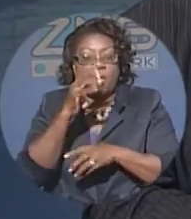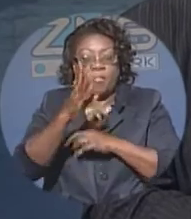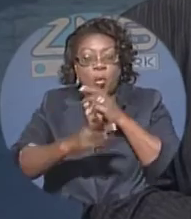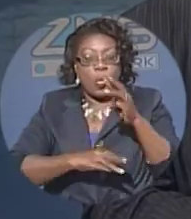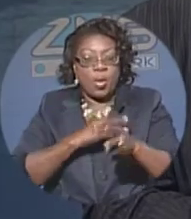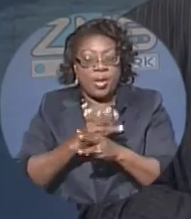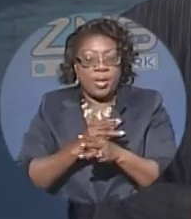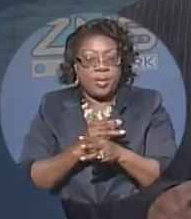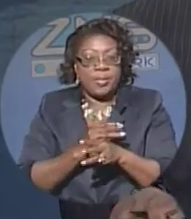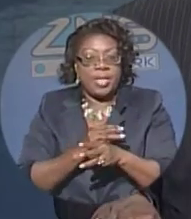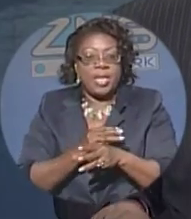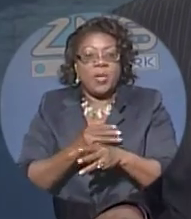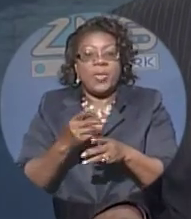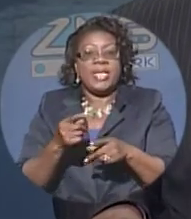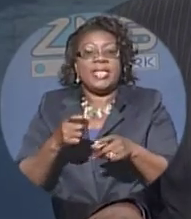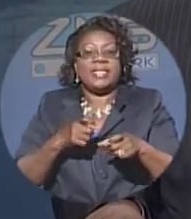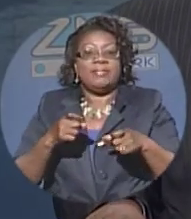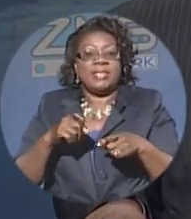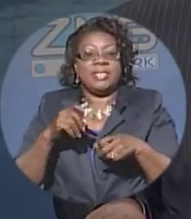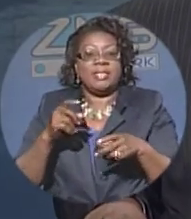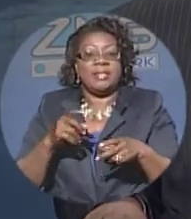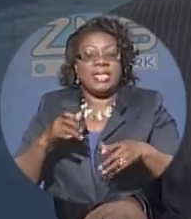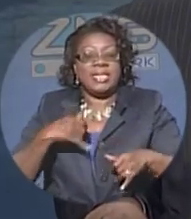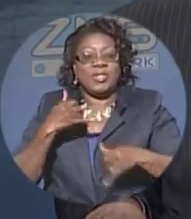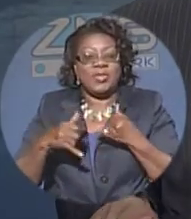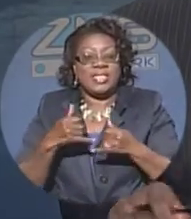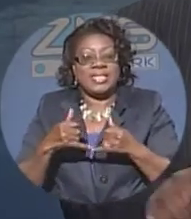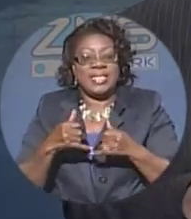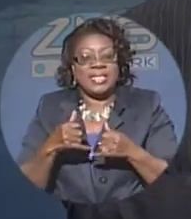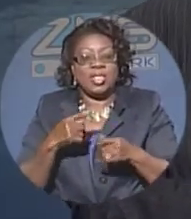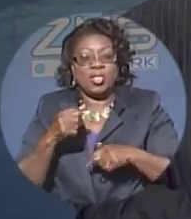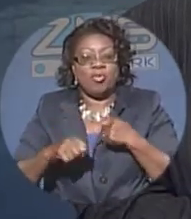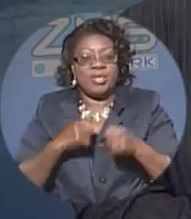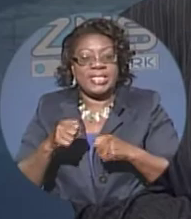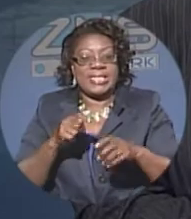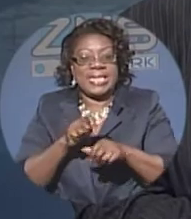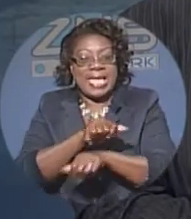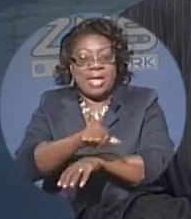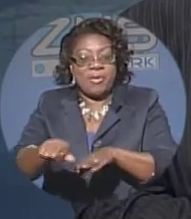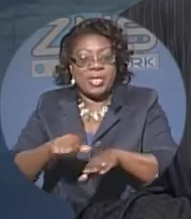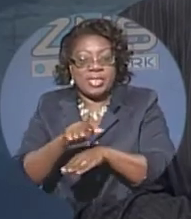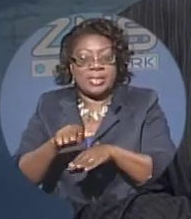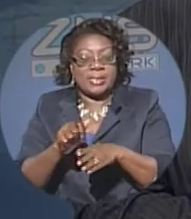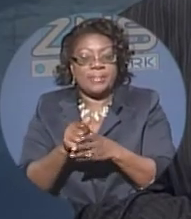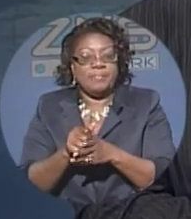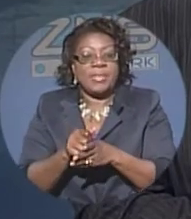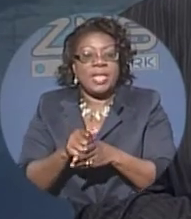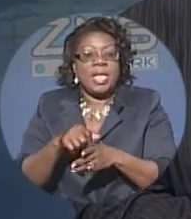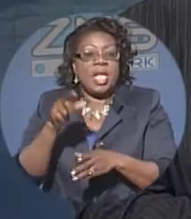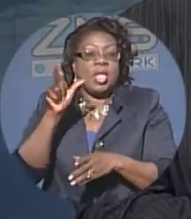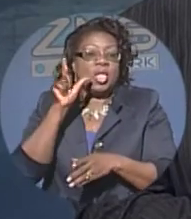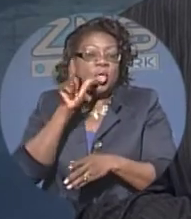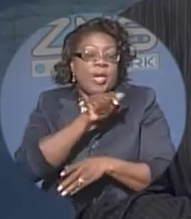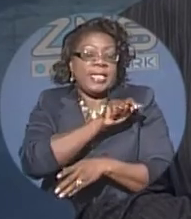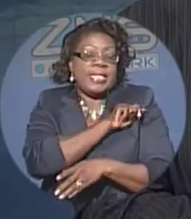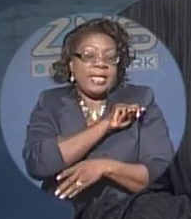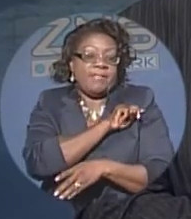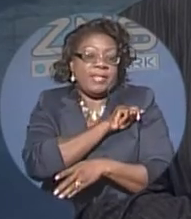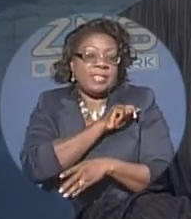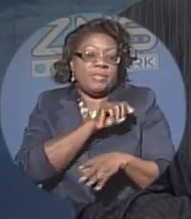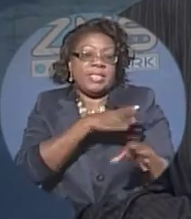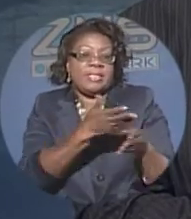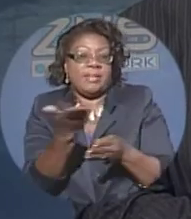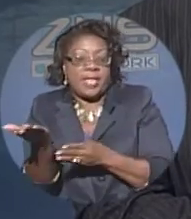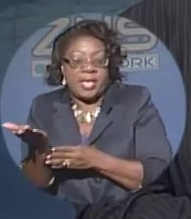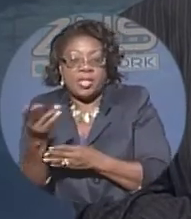Canal and Gamboa rainforest. LaDon Davis was in Panama for a 3-day media tour of the country, sponsored by Copa Airlines, and